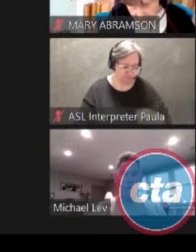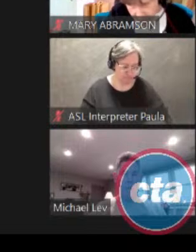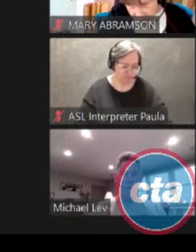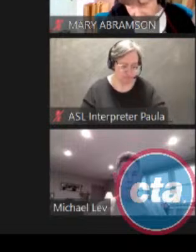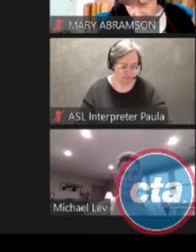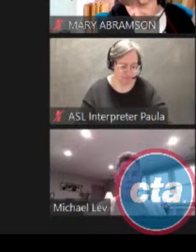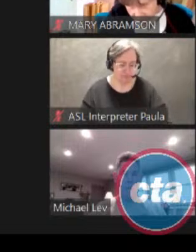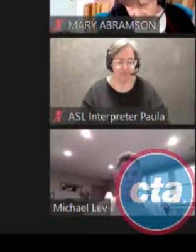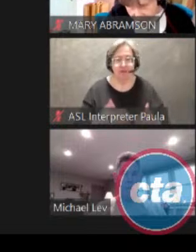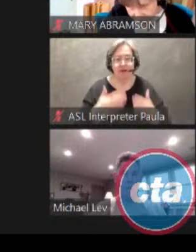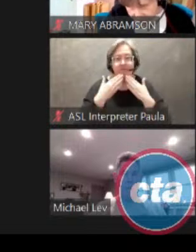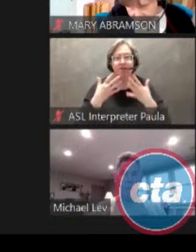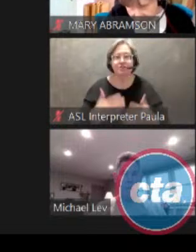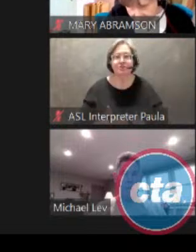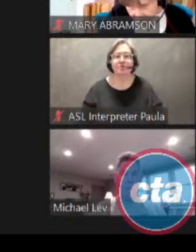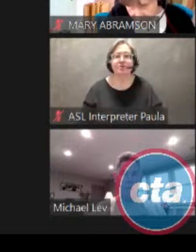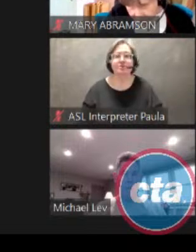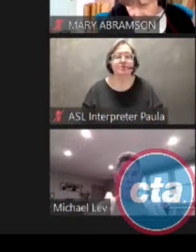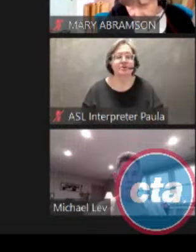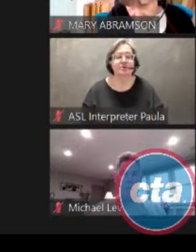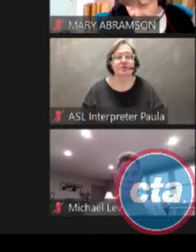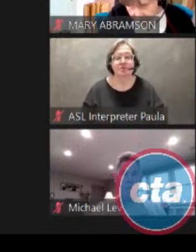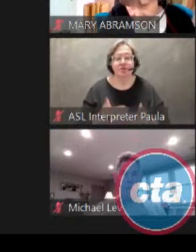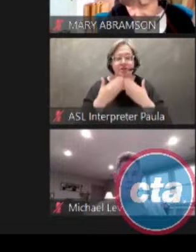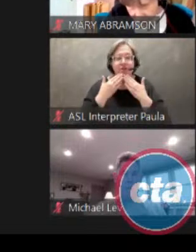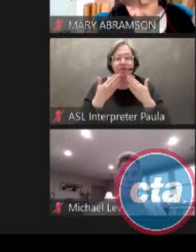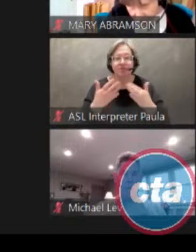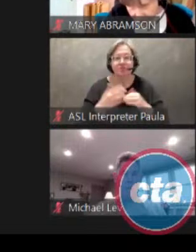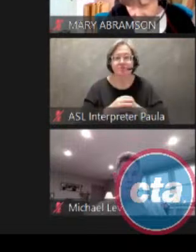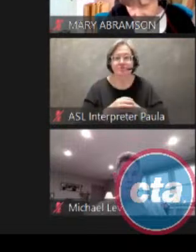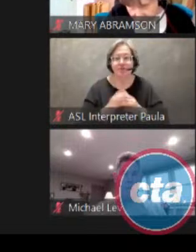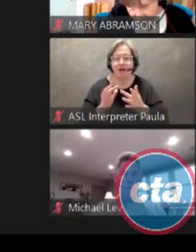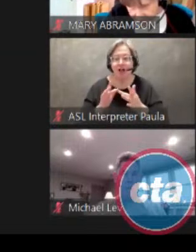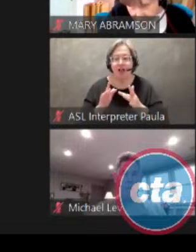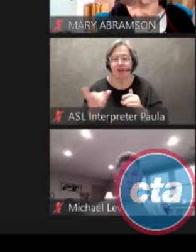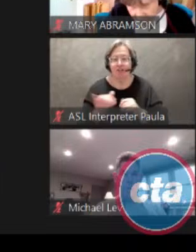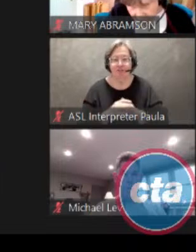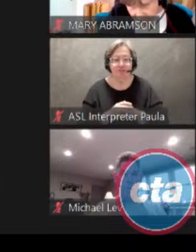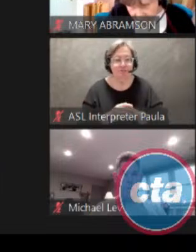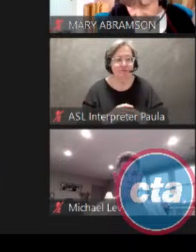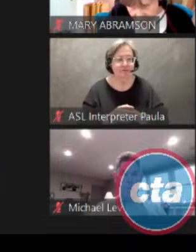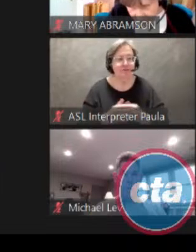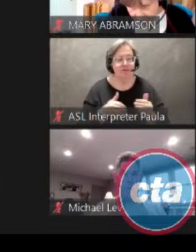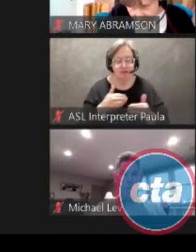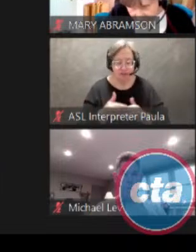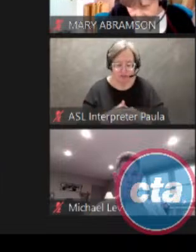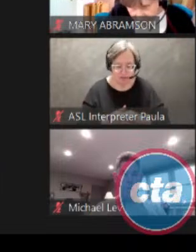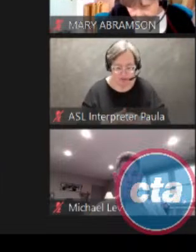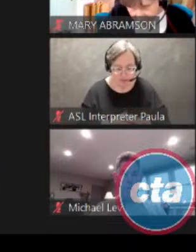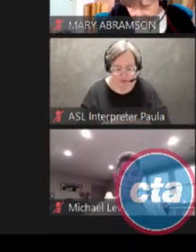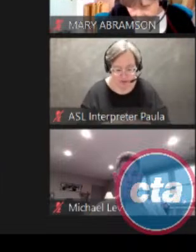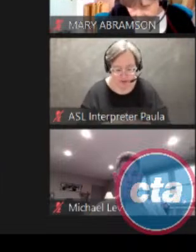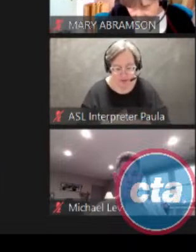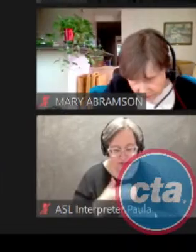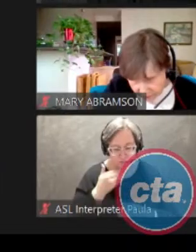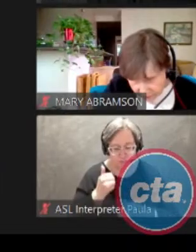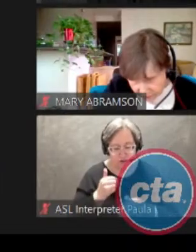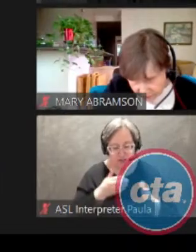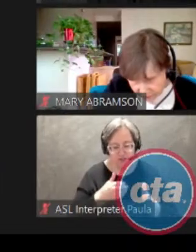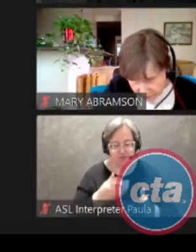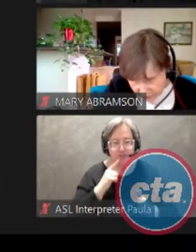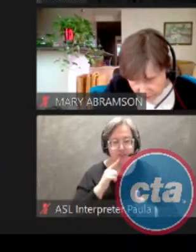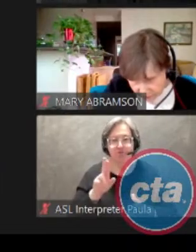Thank you so much. And thank you so much, online too. Next we have Better Streets for Buses, Molly